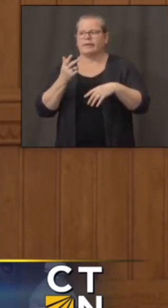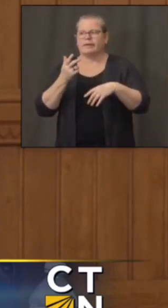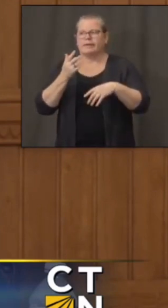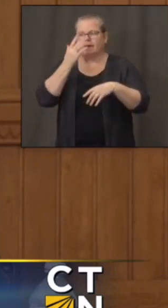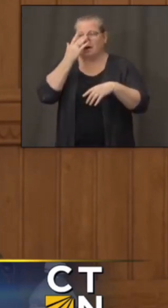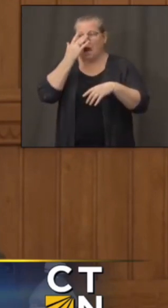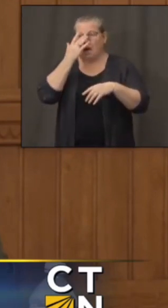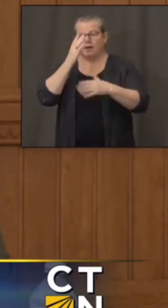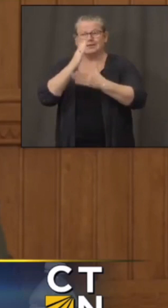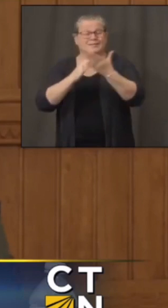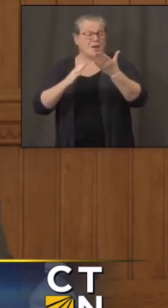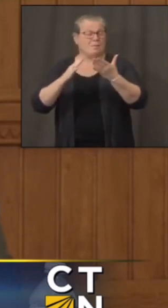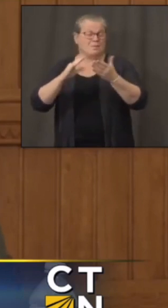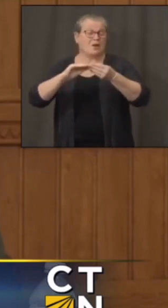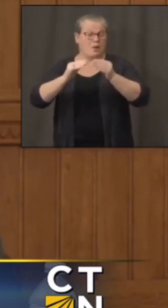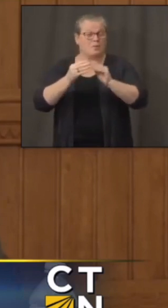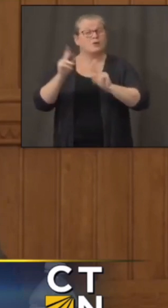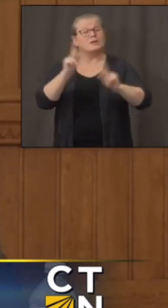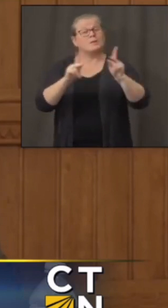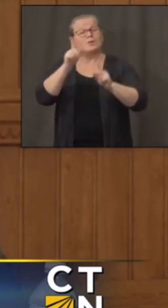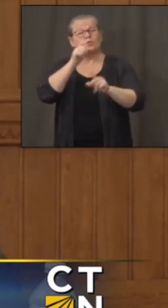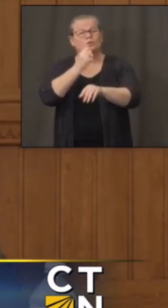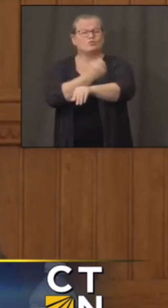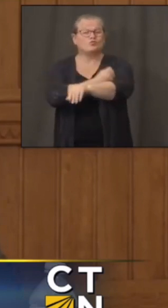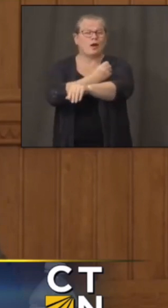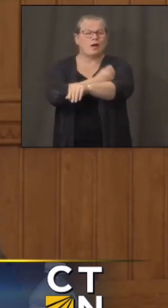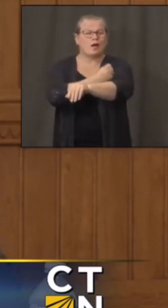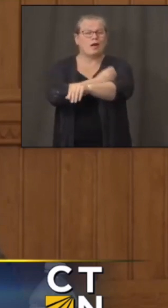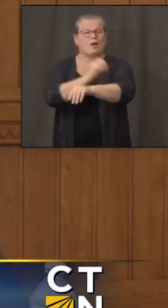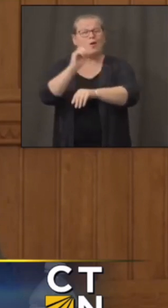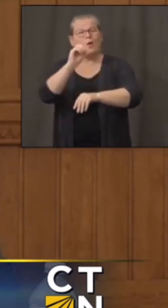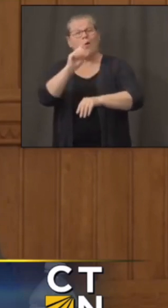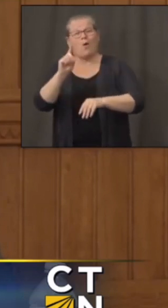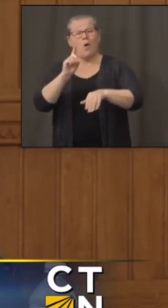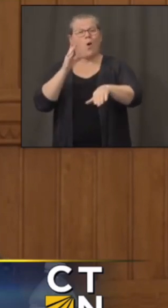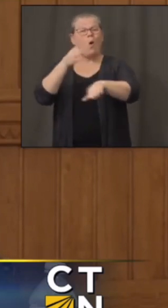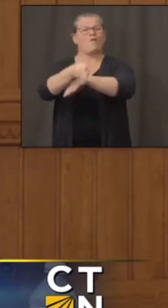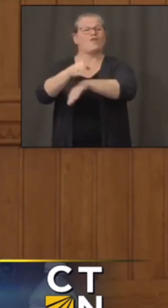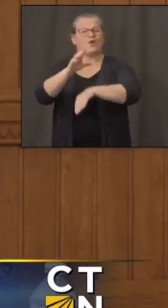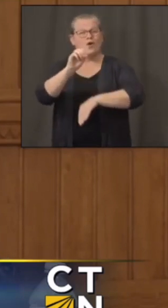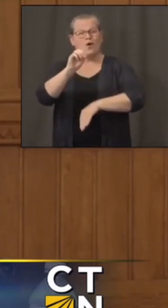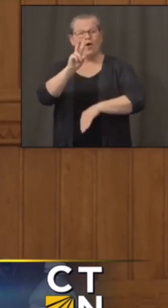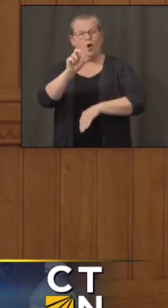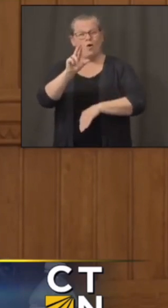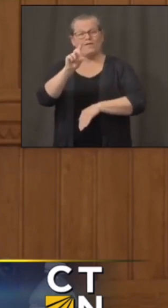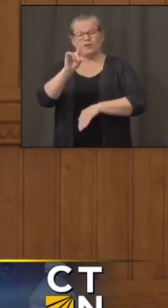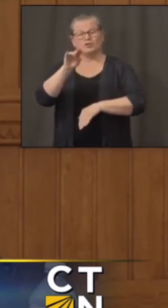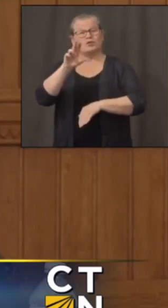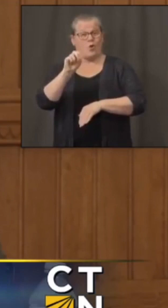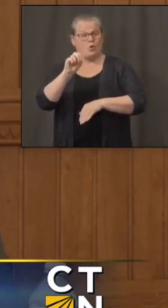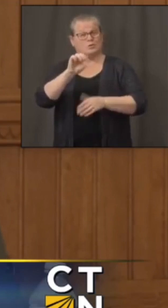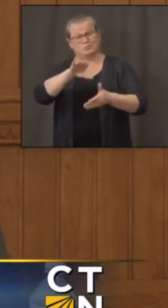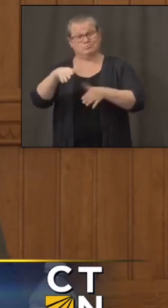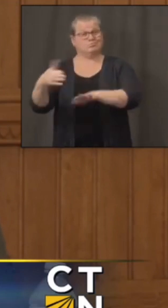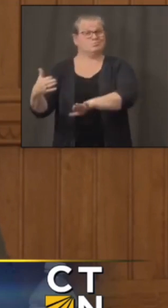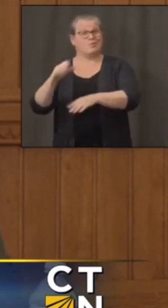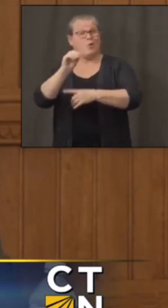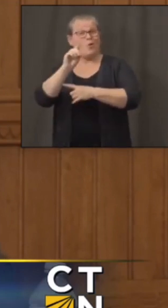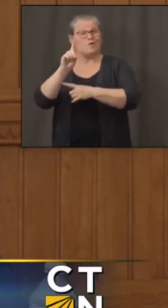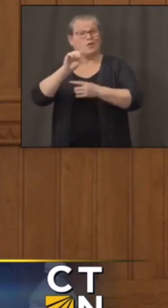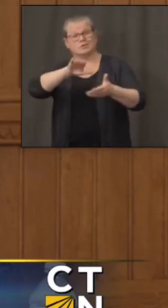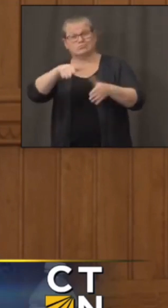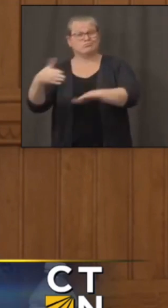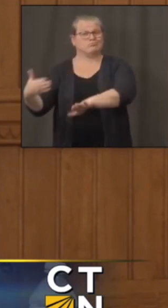in some of the overdose rates within the state. There's been national data that also showed an increase in some